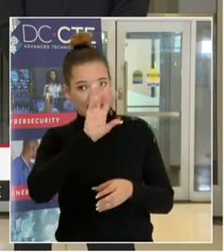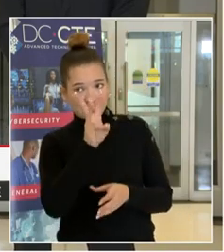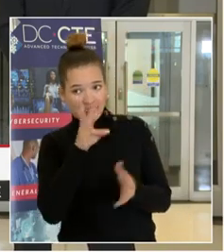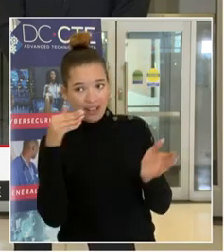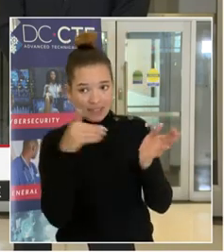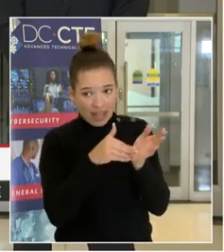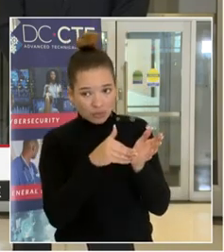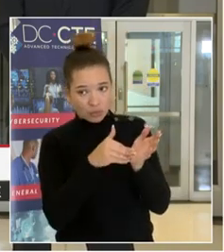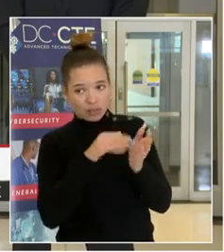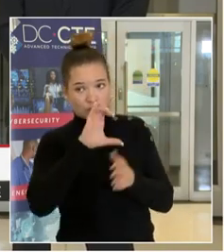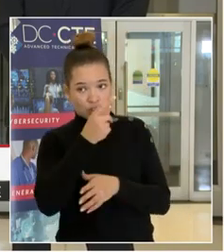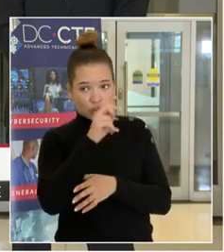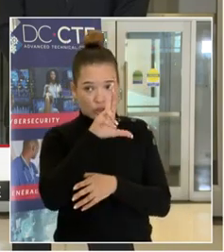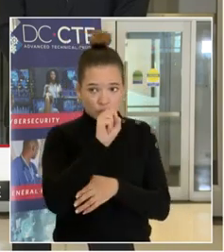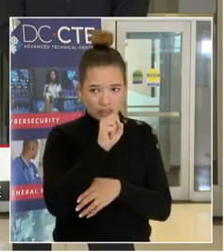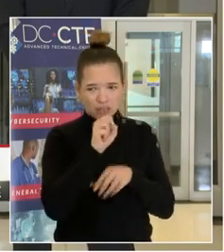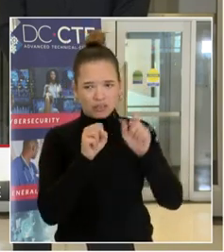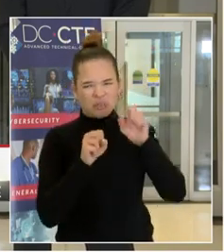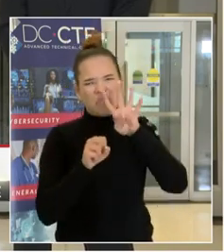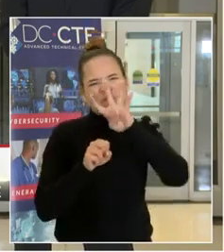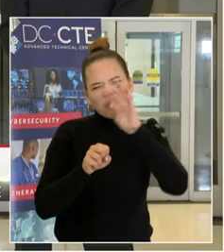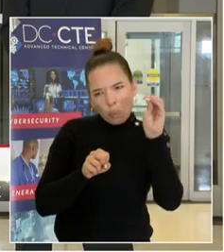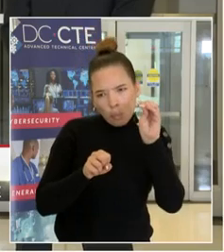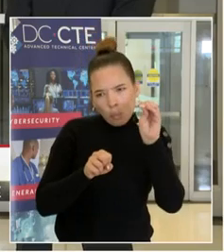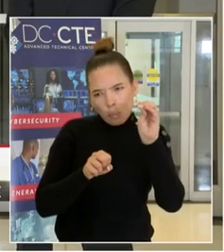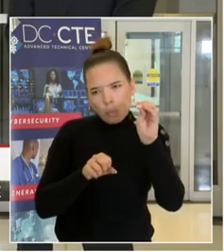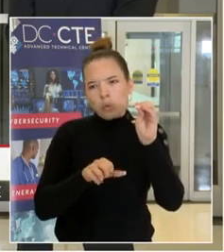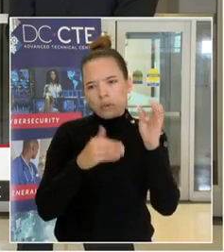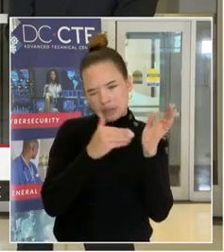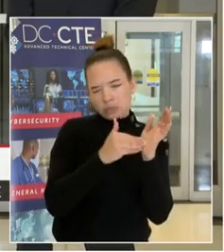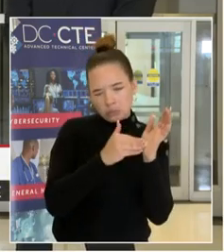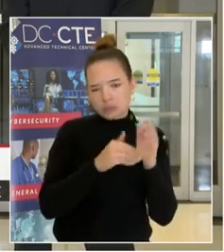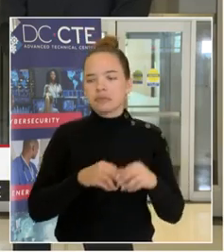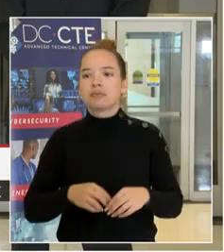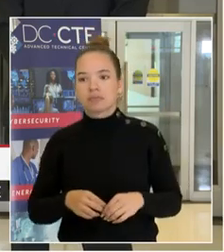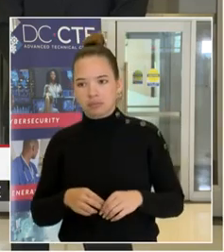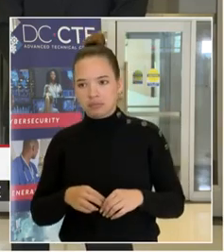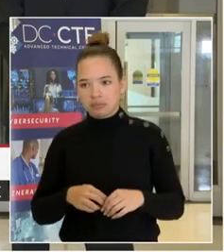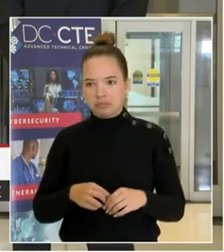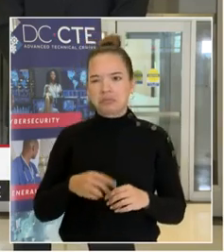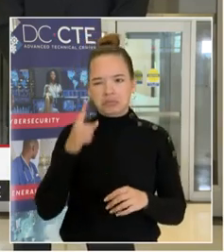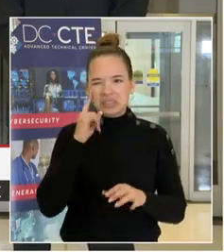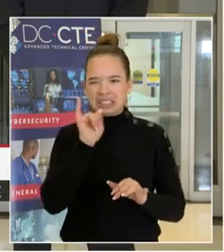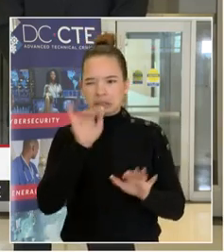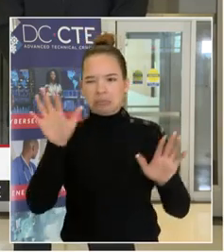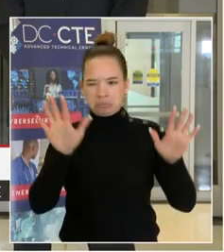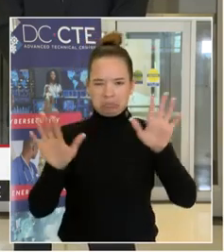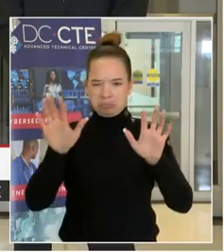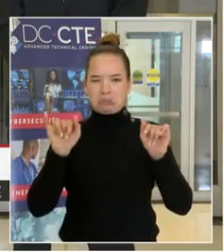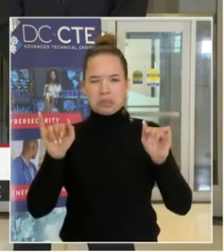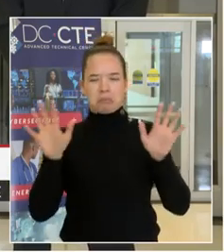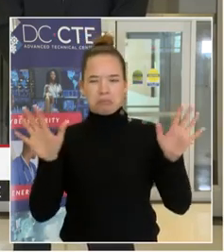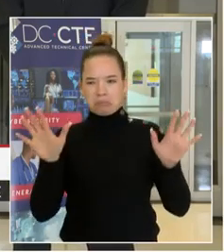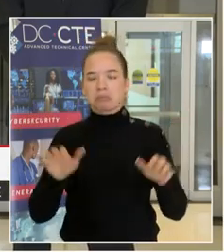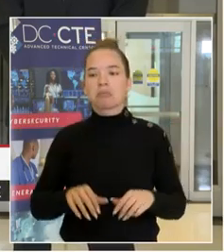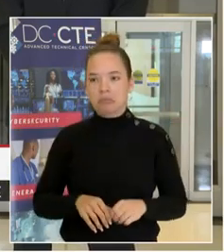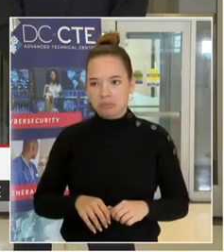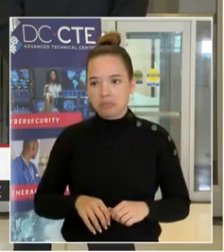imagine that 50,000 is maybe rounded, and we have some over that. Any